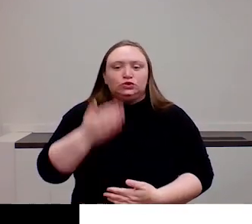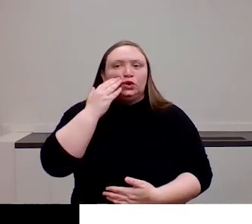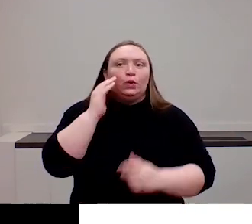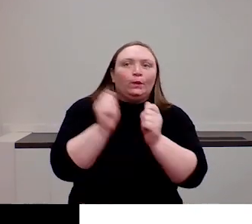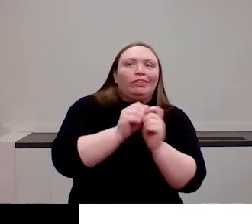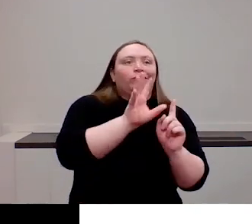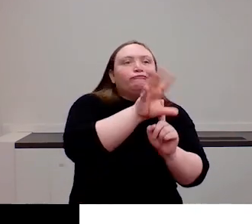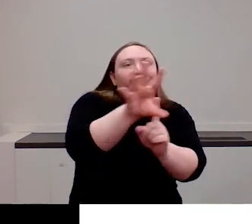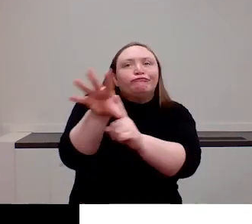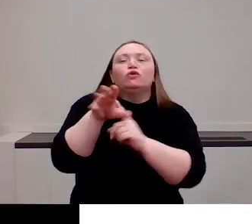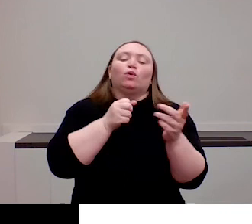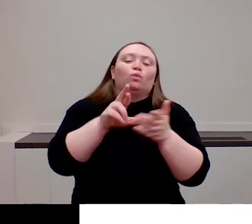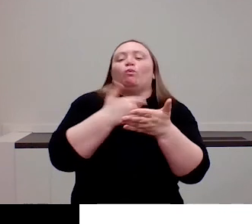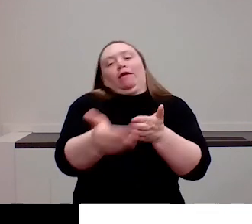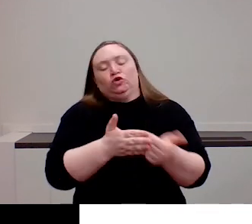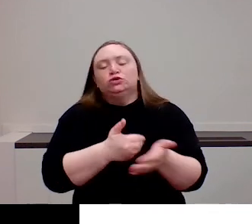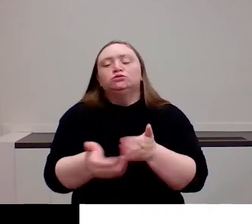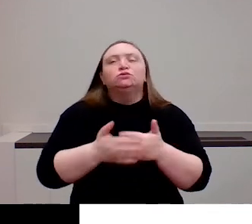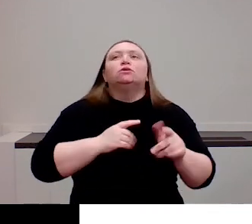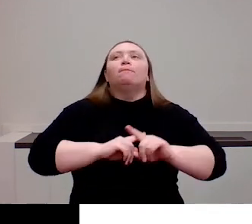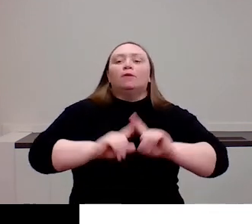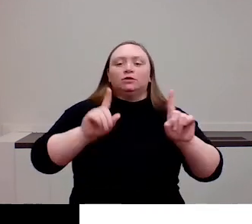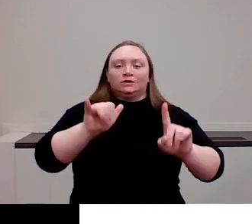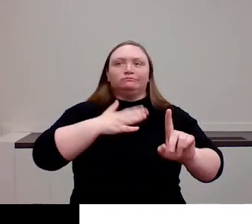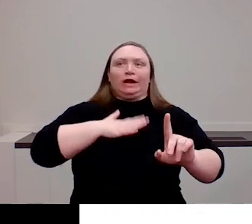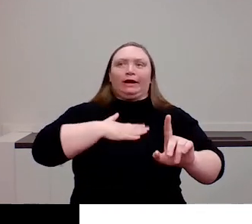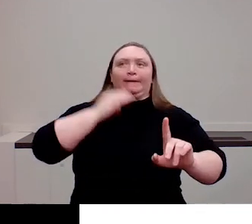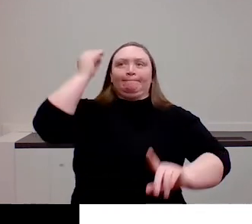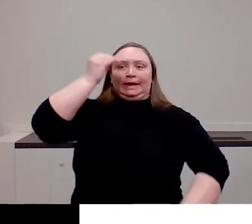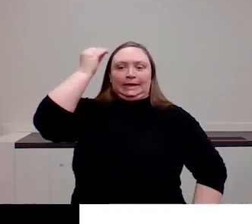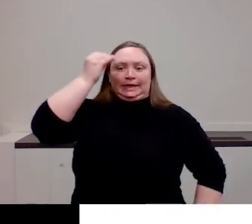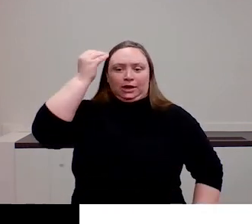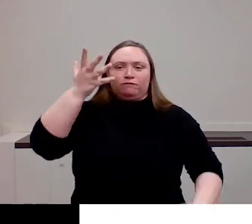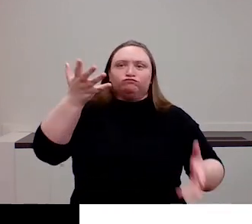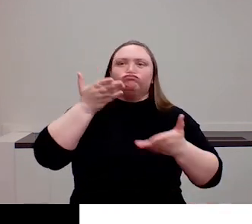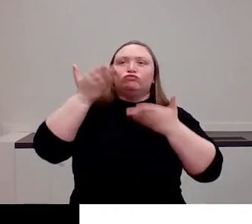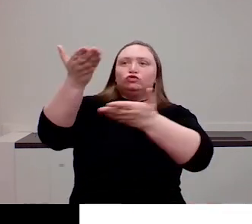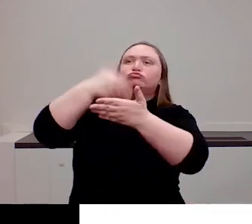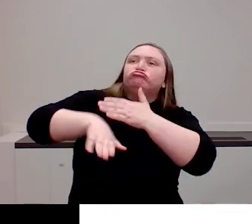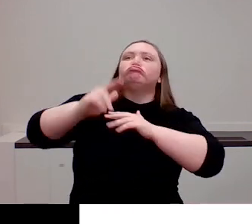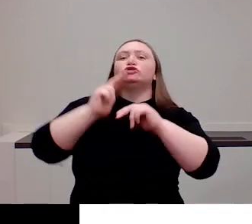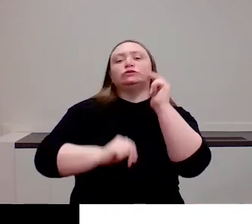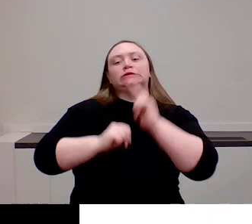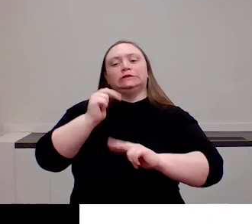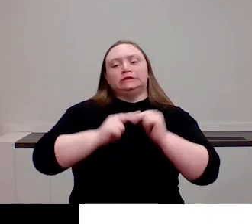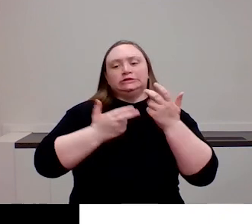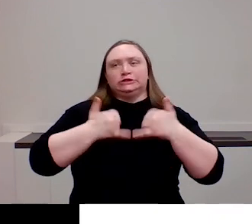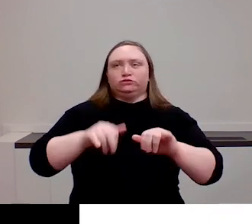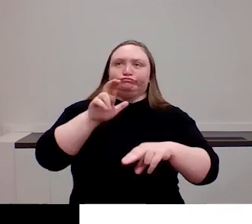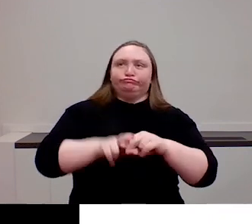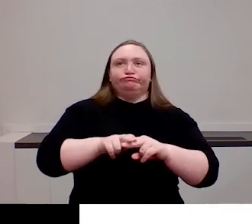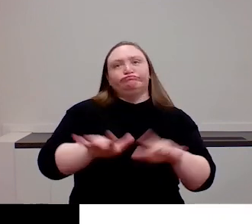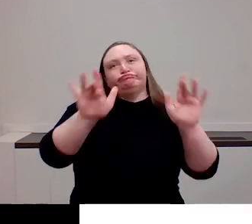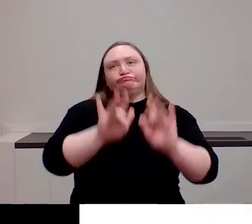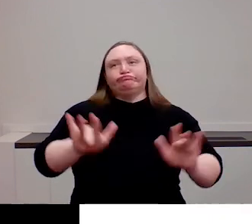with video cameras or whatever. But anyway, that's my 2 cents on this notion of going into the building and yet still sitting in front of a computer